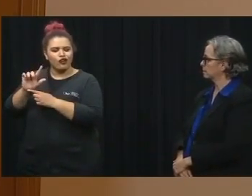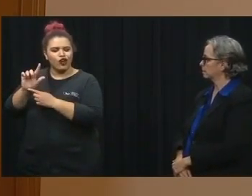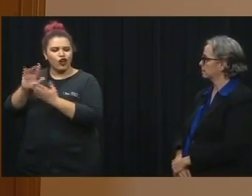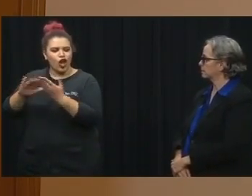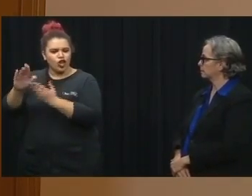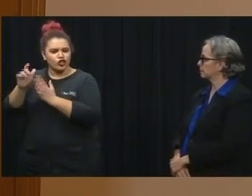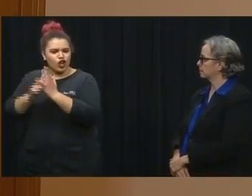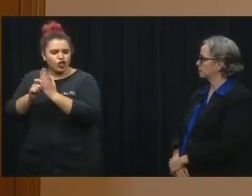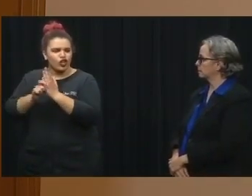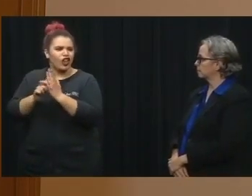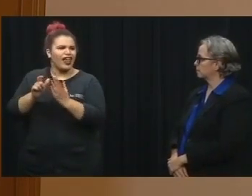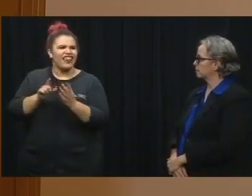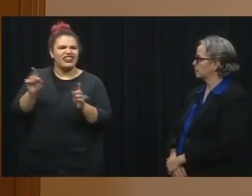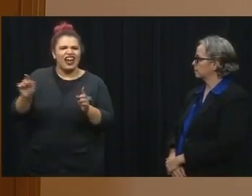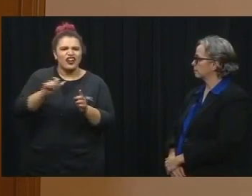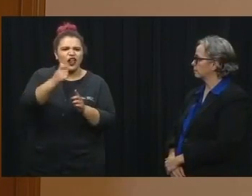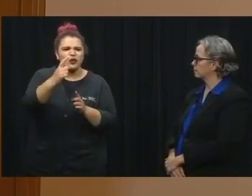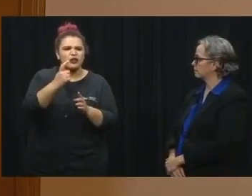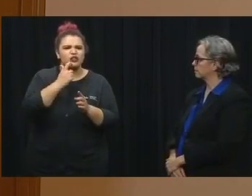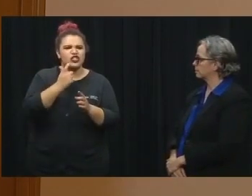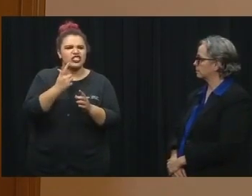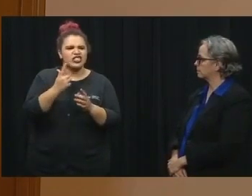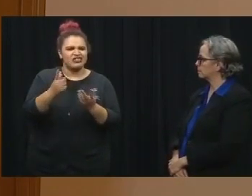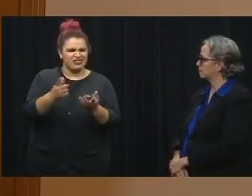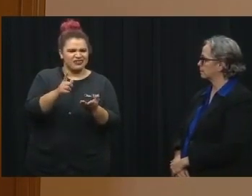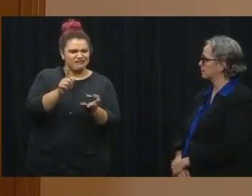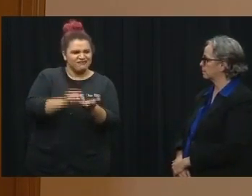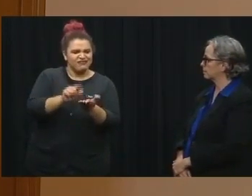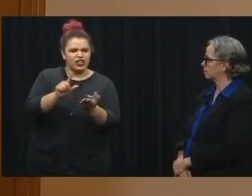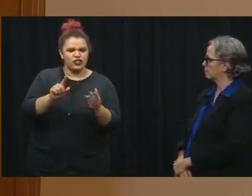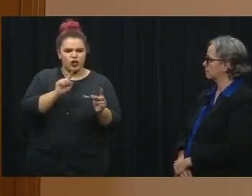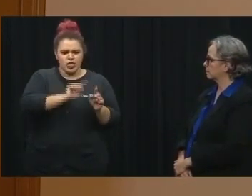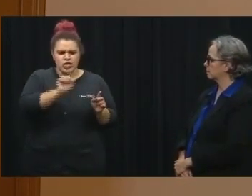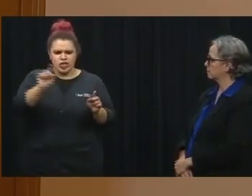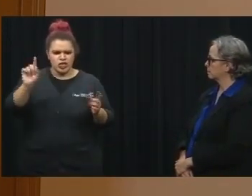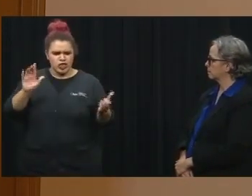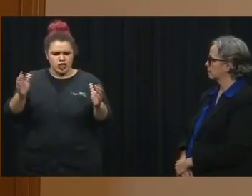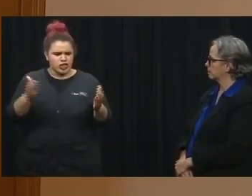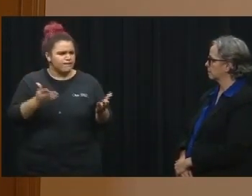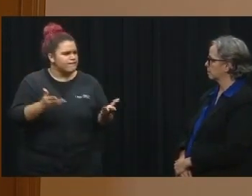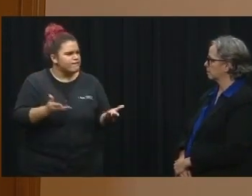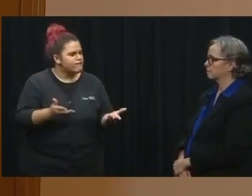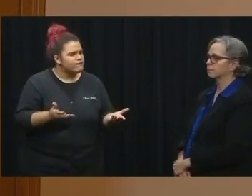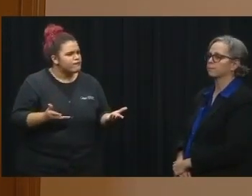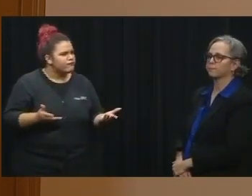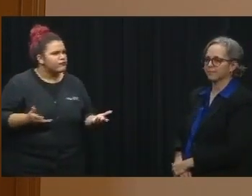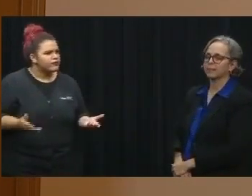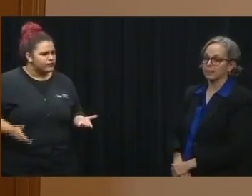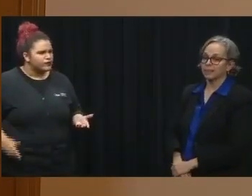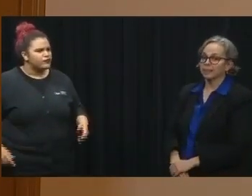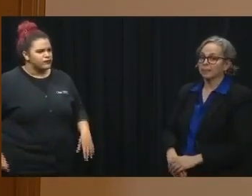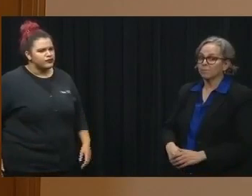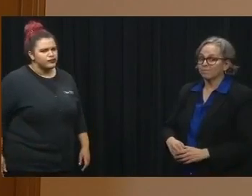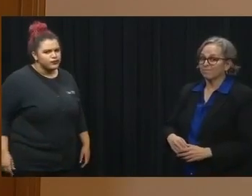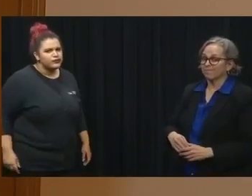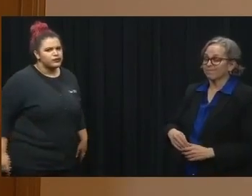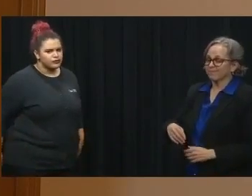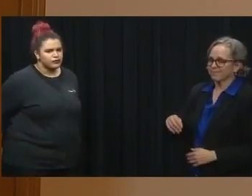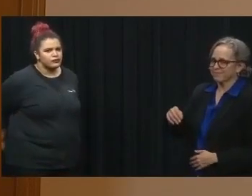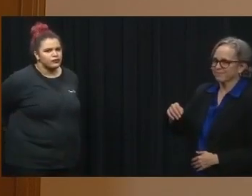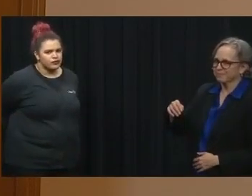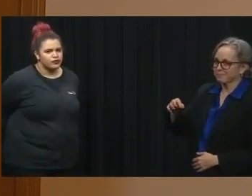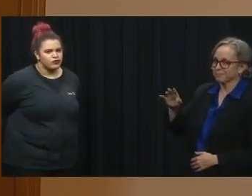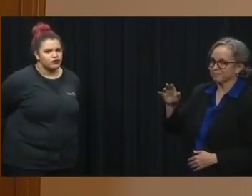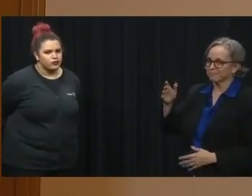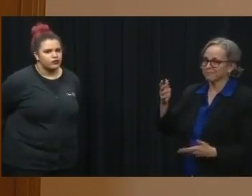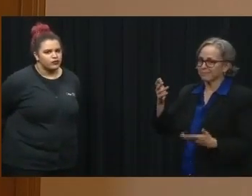really is following that classic epi curve that we've talked about using those non-pharmacologic interventions, the